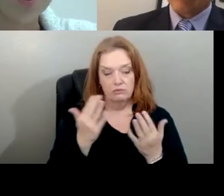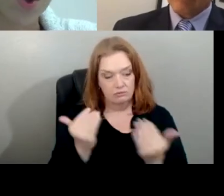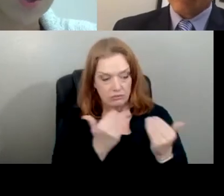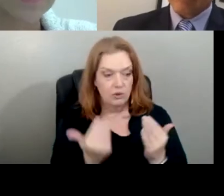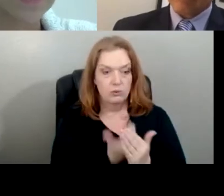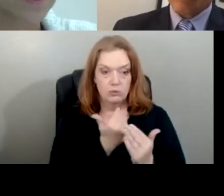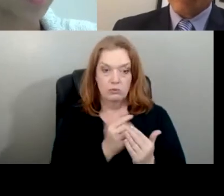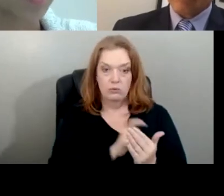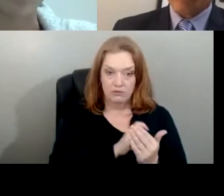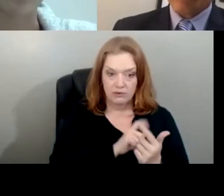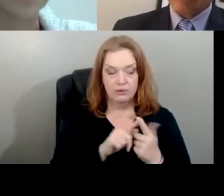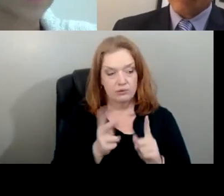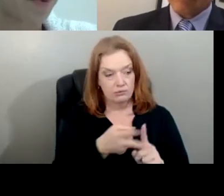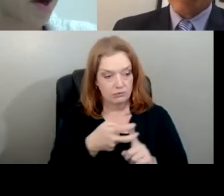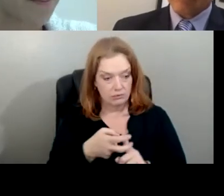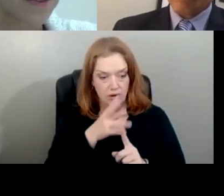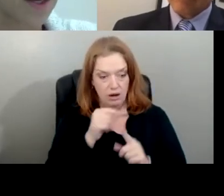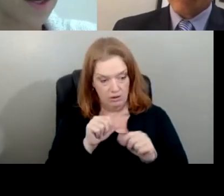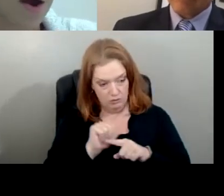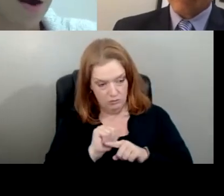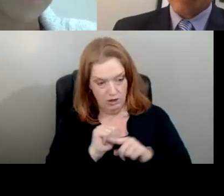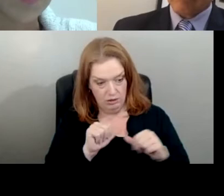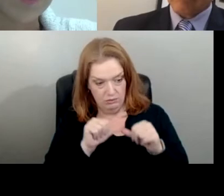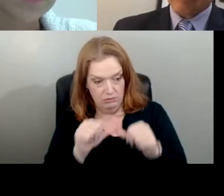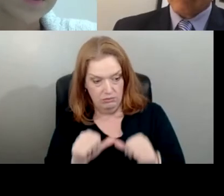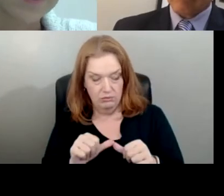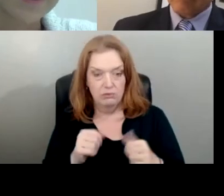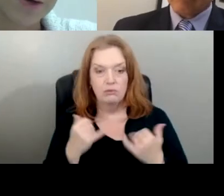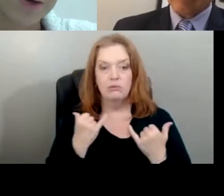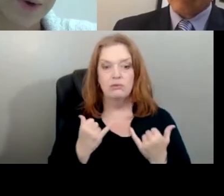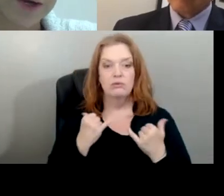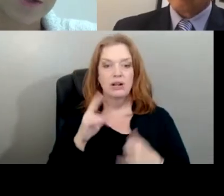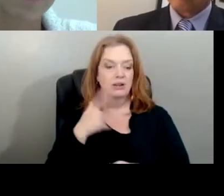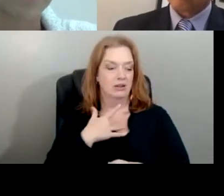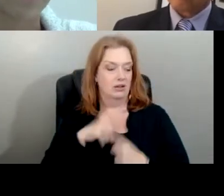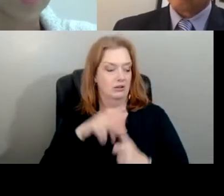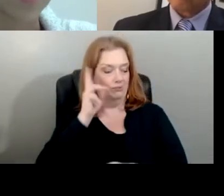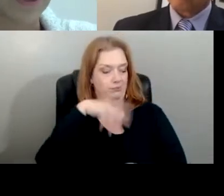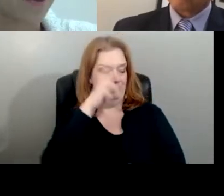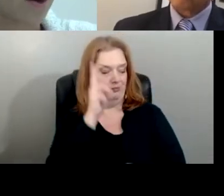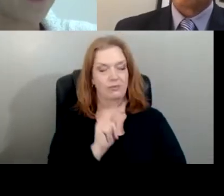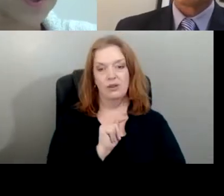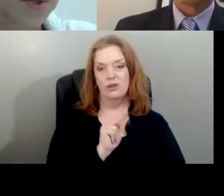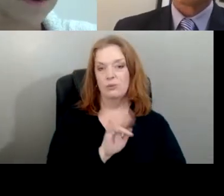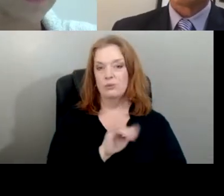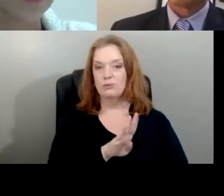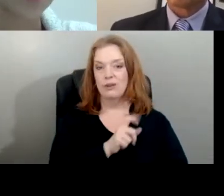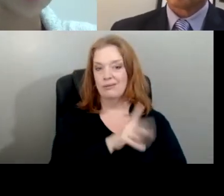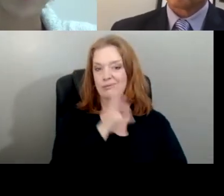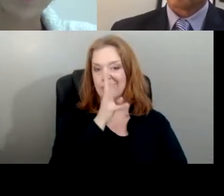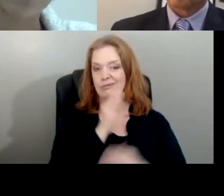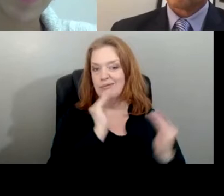the current system, tribal police departments are viewed as substandard branch of law enforcement that often serve